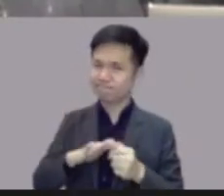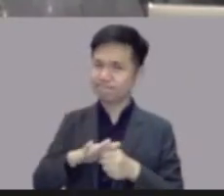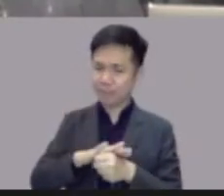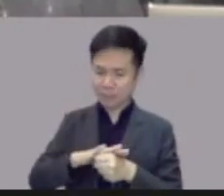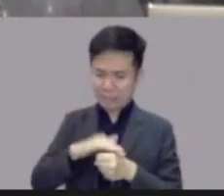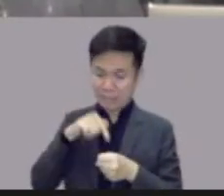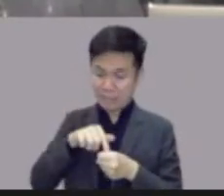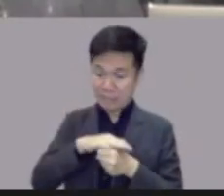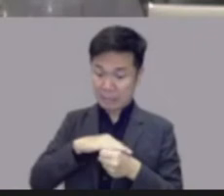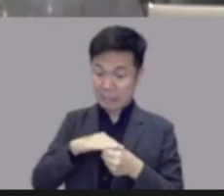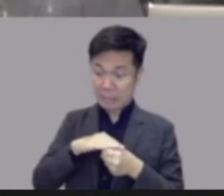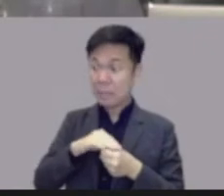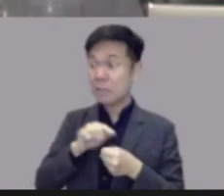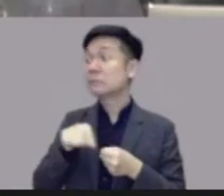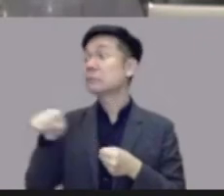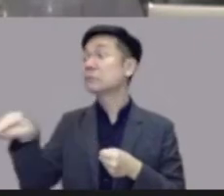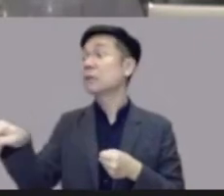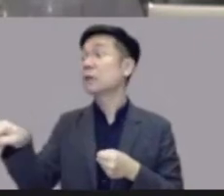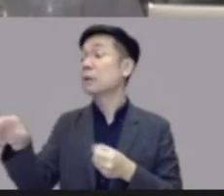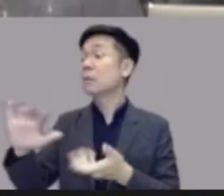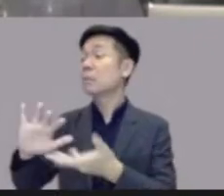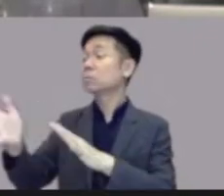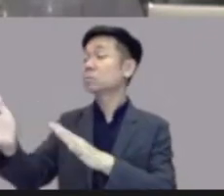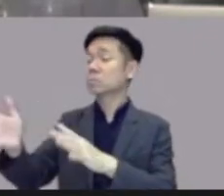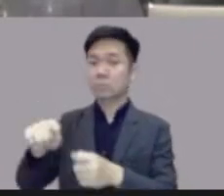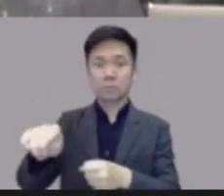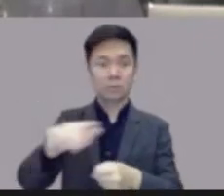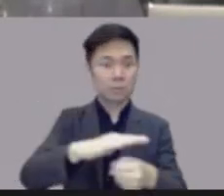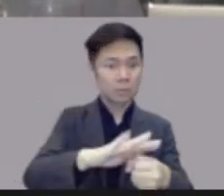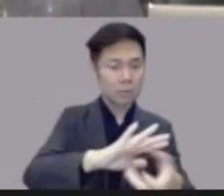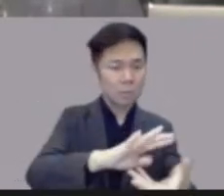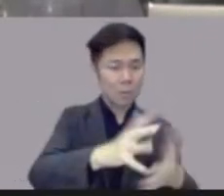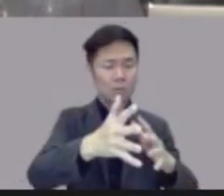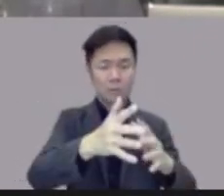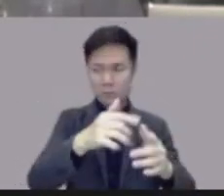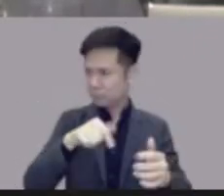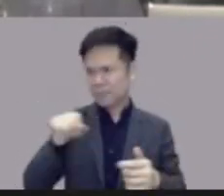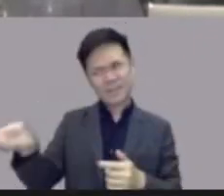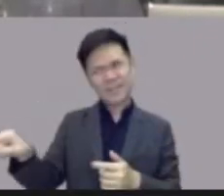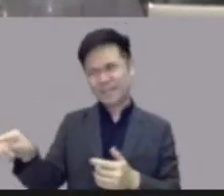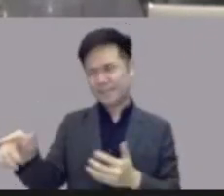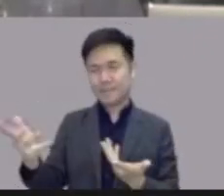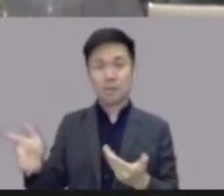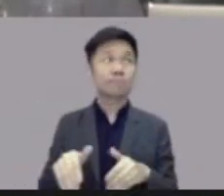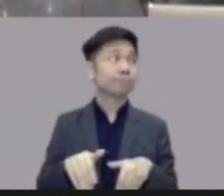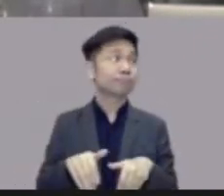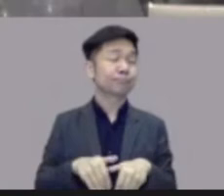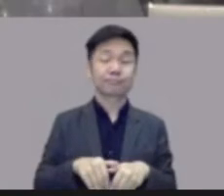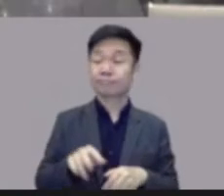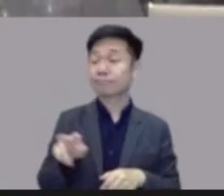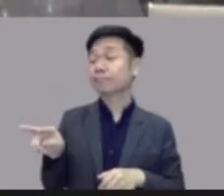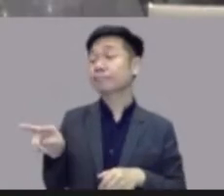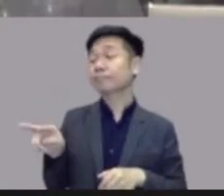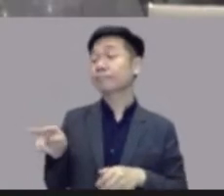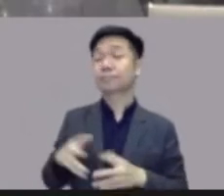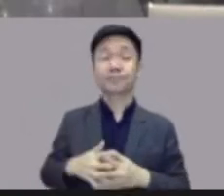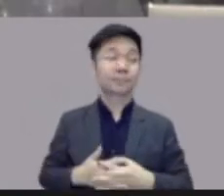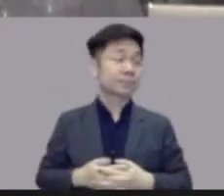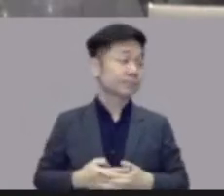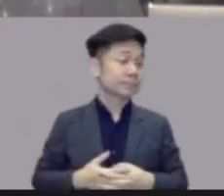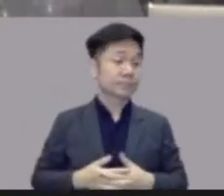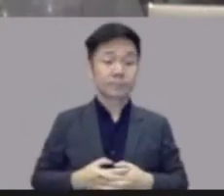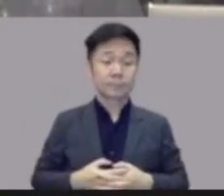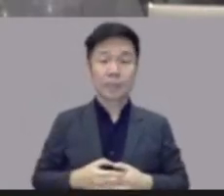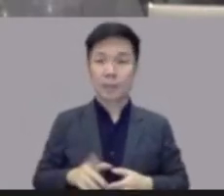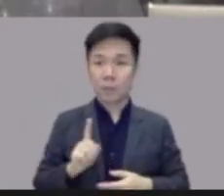done somewhere else either by an inappropriate action or no action we all know the challenge we